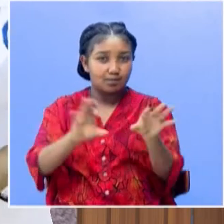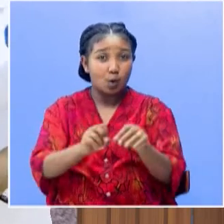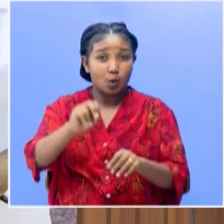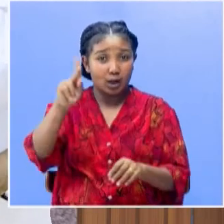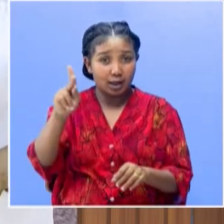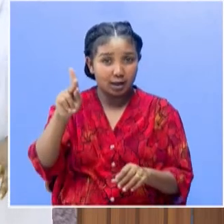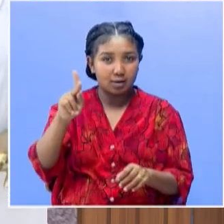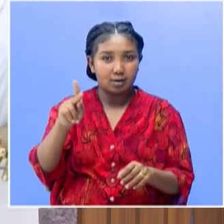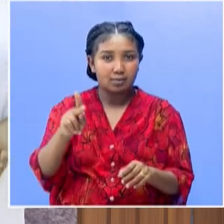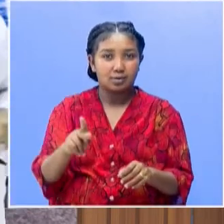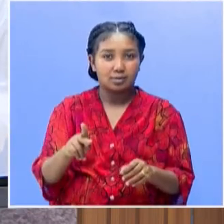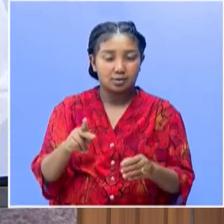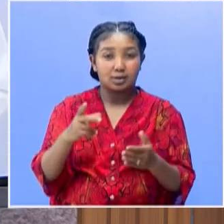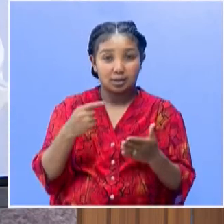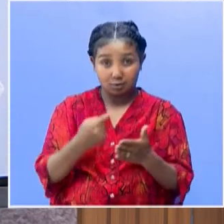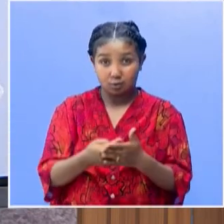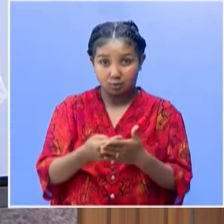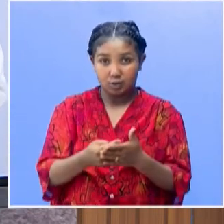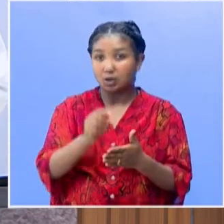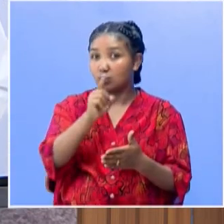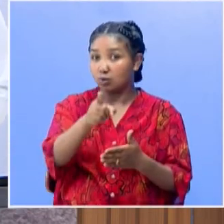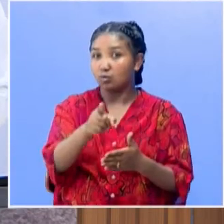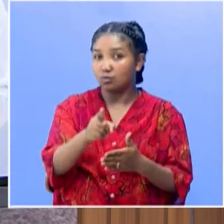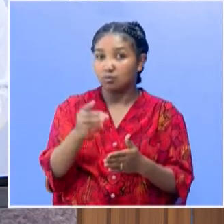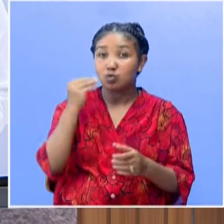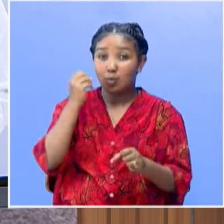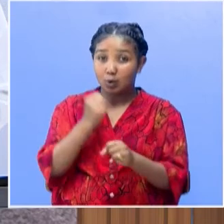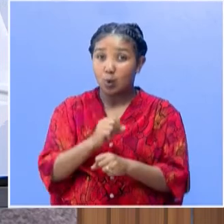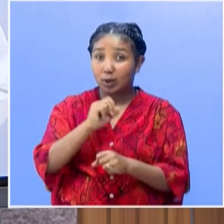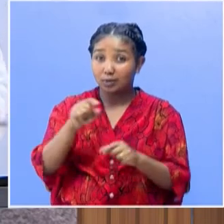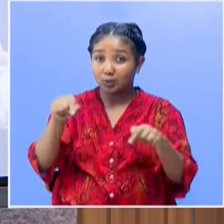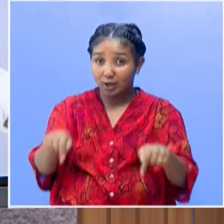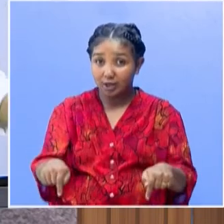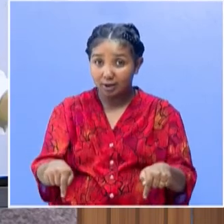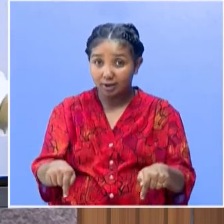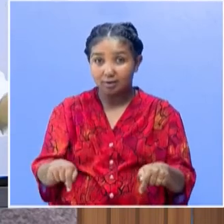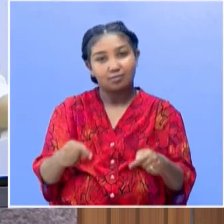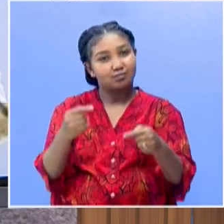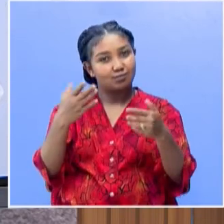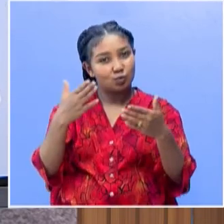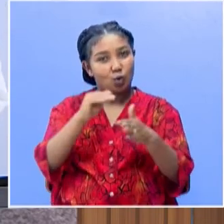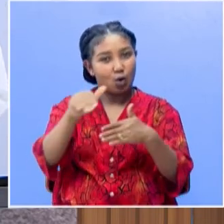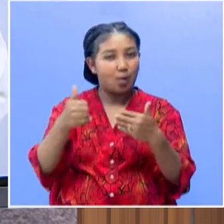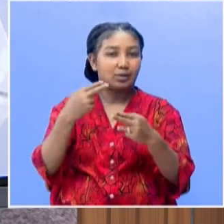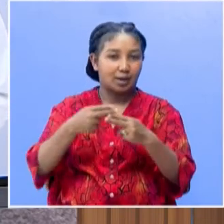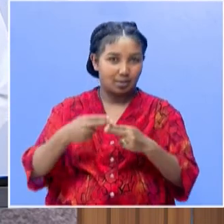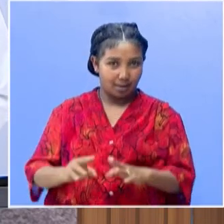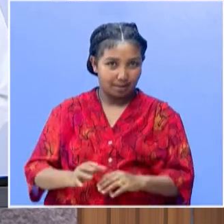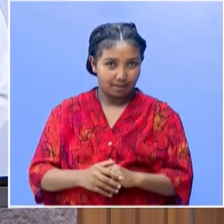Okay? That is going to be your task. Today, it was all about